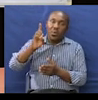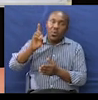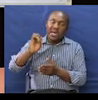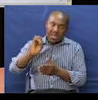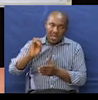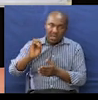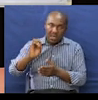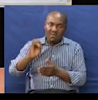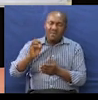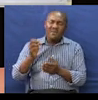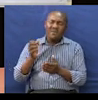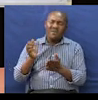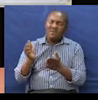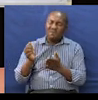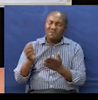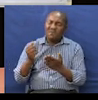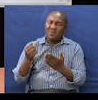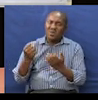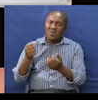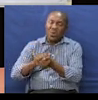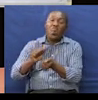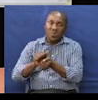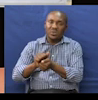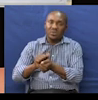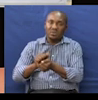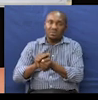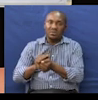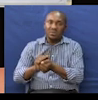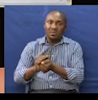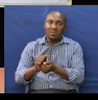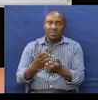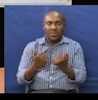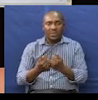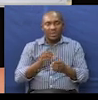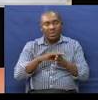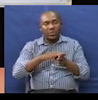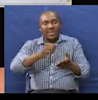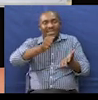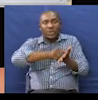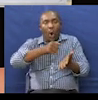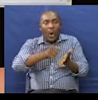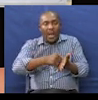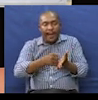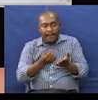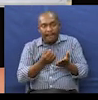instance, at the beginning, these societies, they used stone tools. Also, they